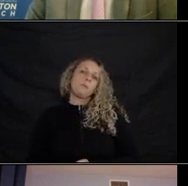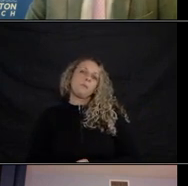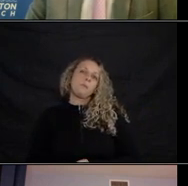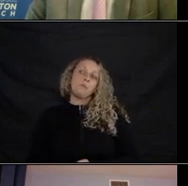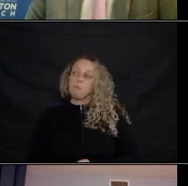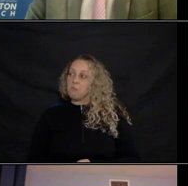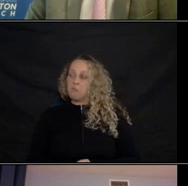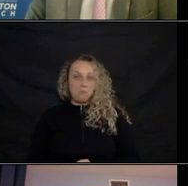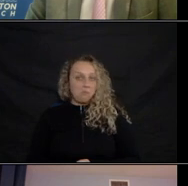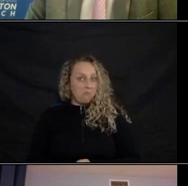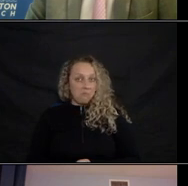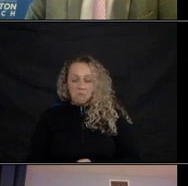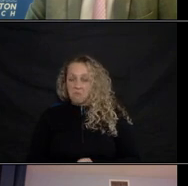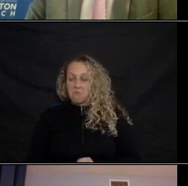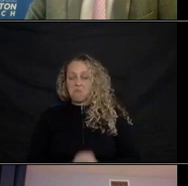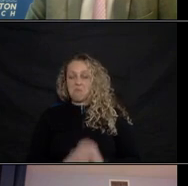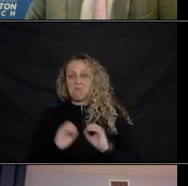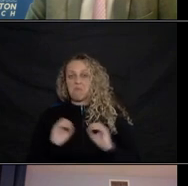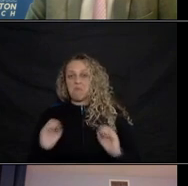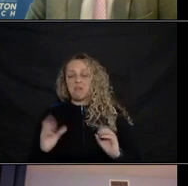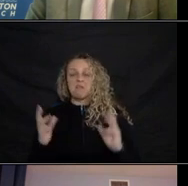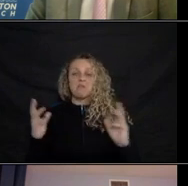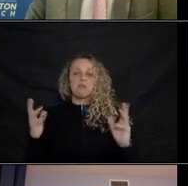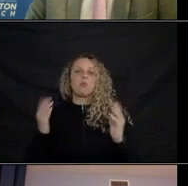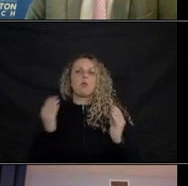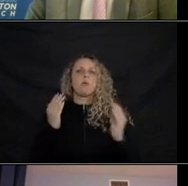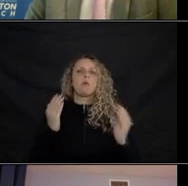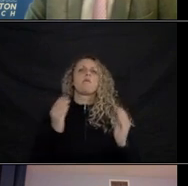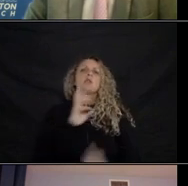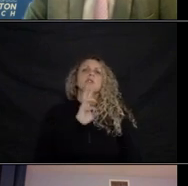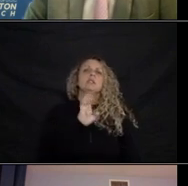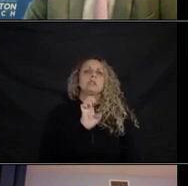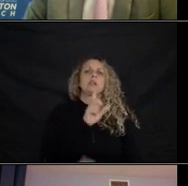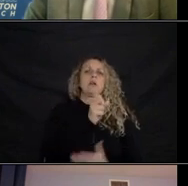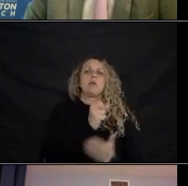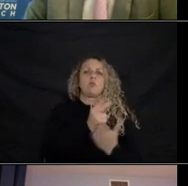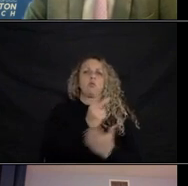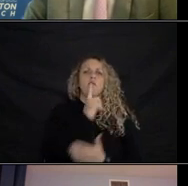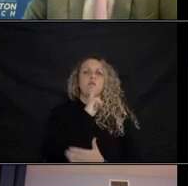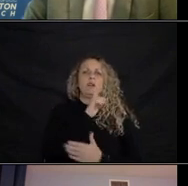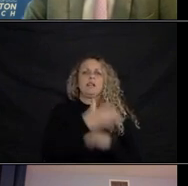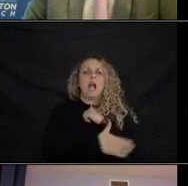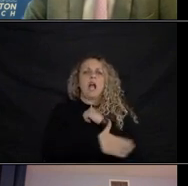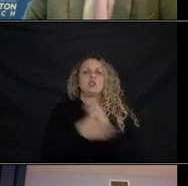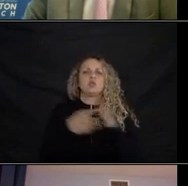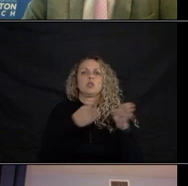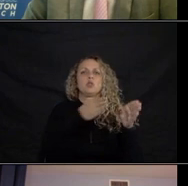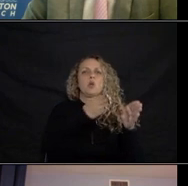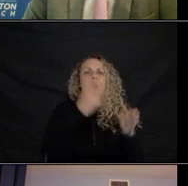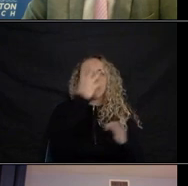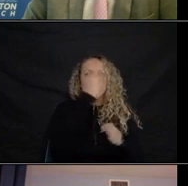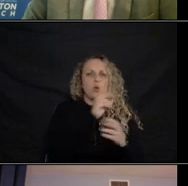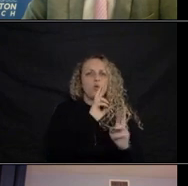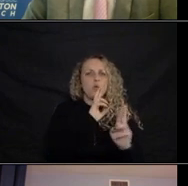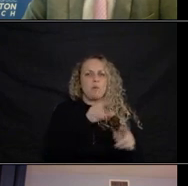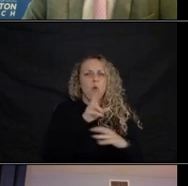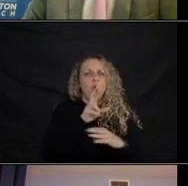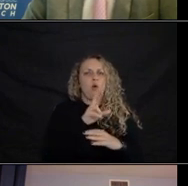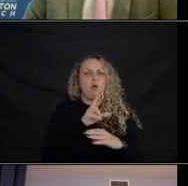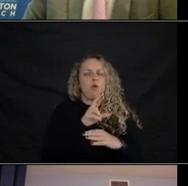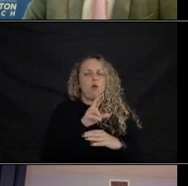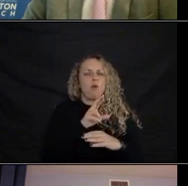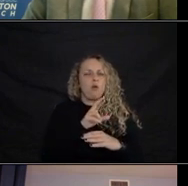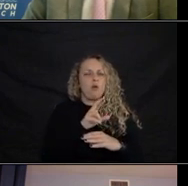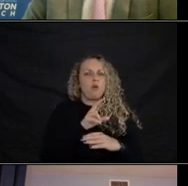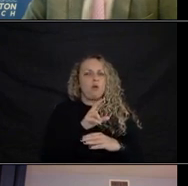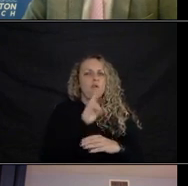Seeing none, we will move forward with item 6E, approve the country trail PUD record plat subject